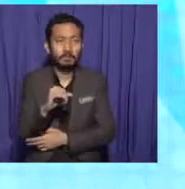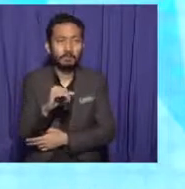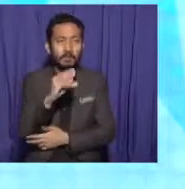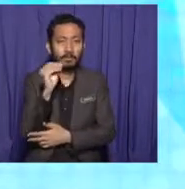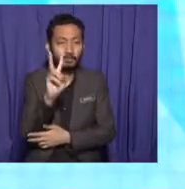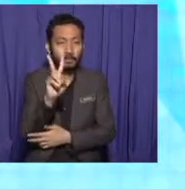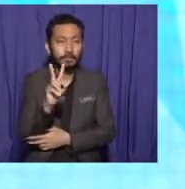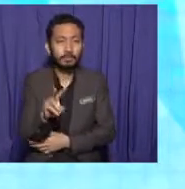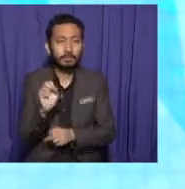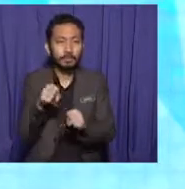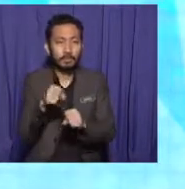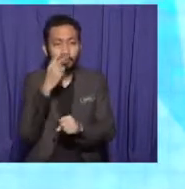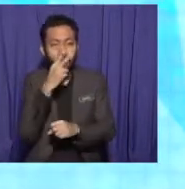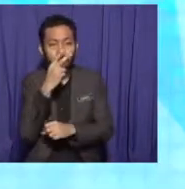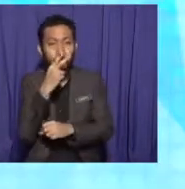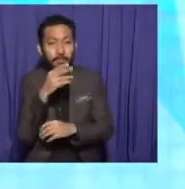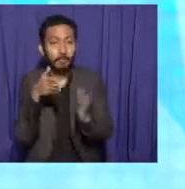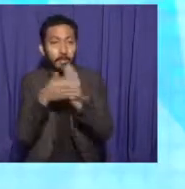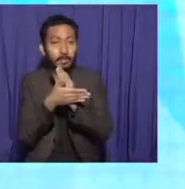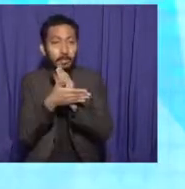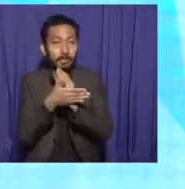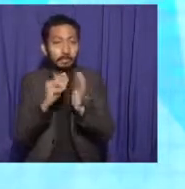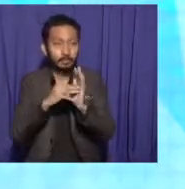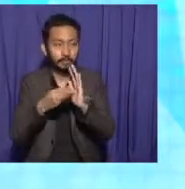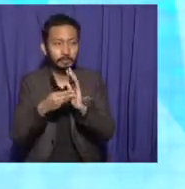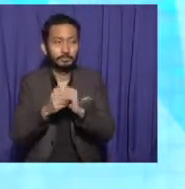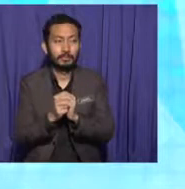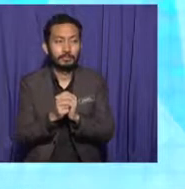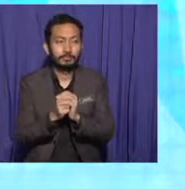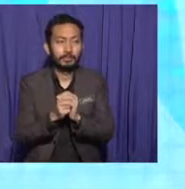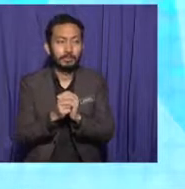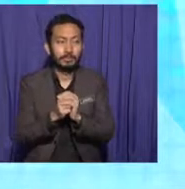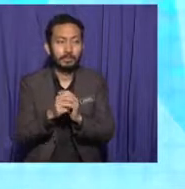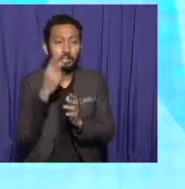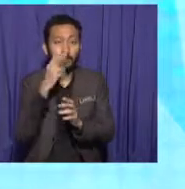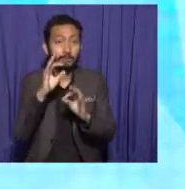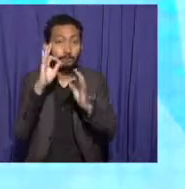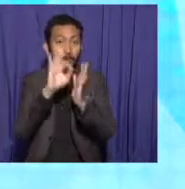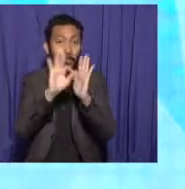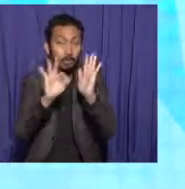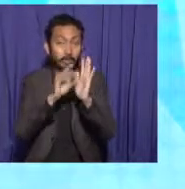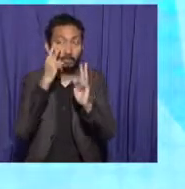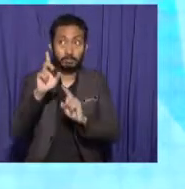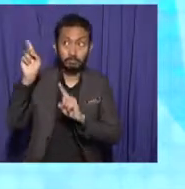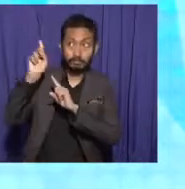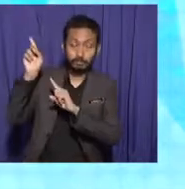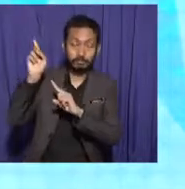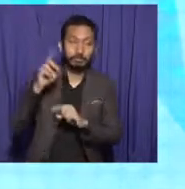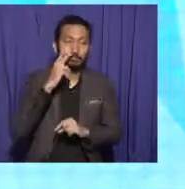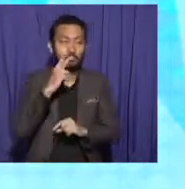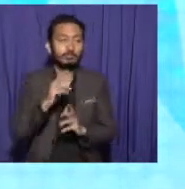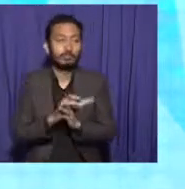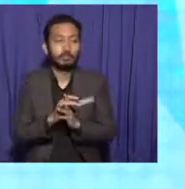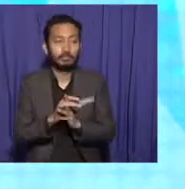definitions of RMS value. From the derivation, it shows that the I RMS equal to I